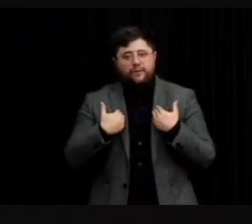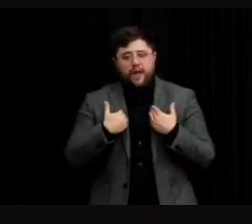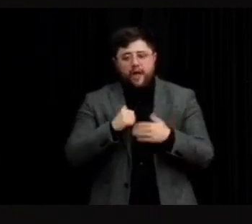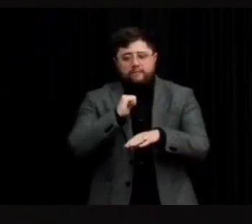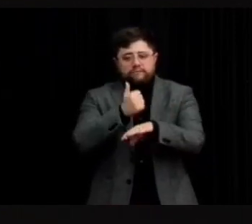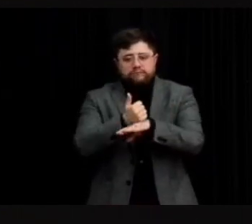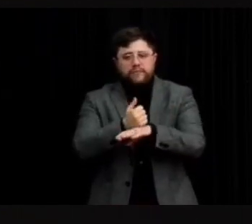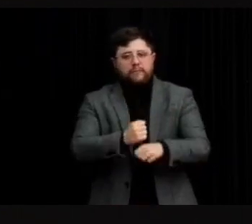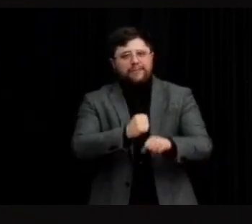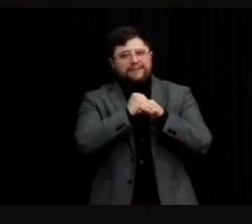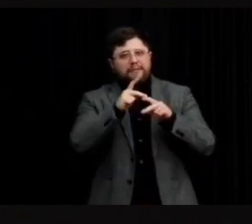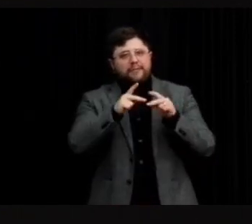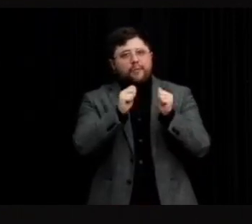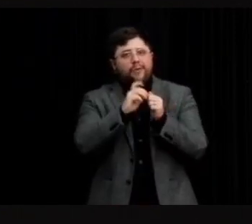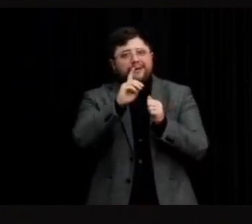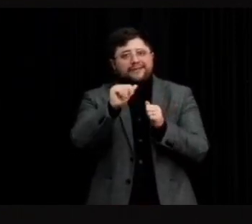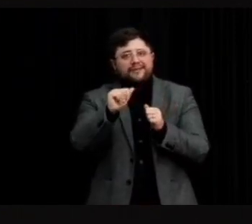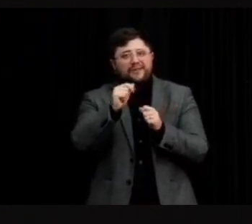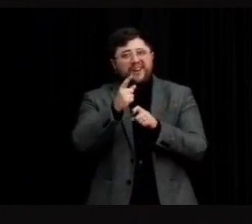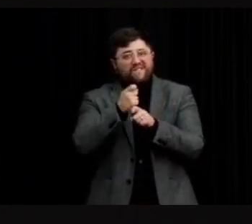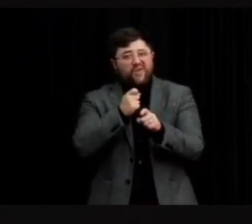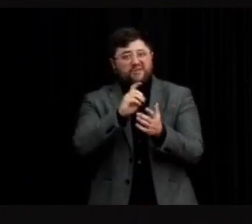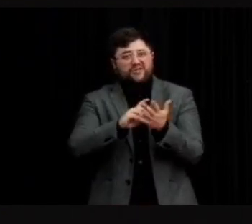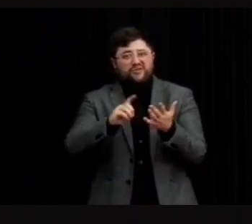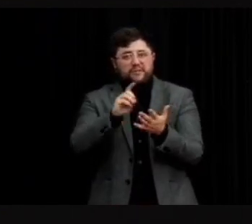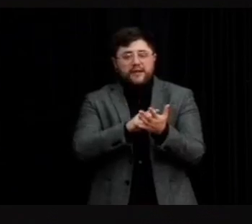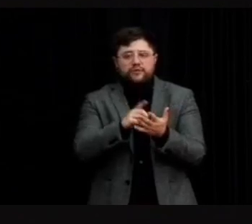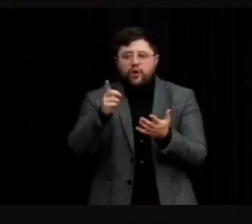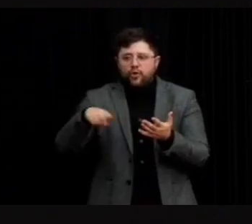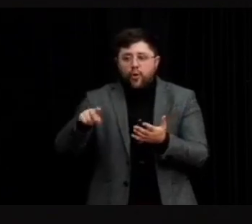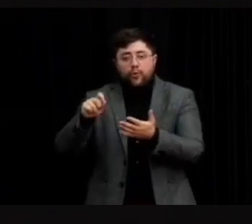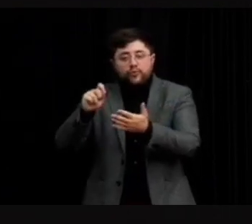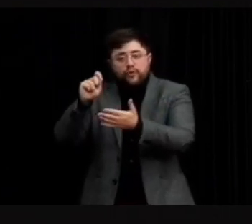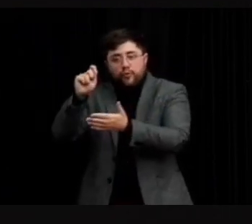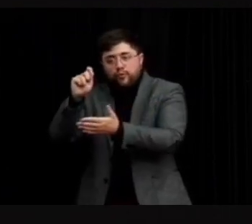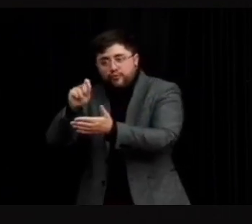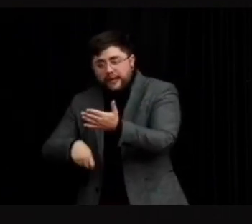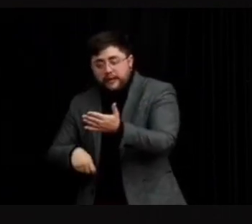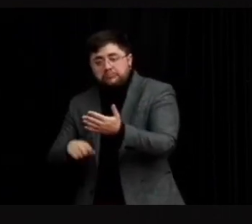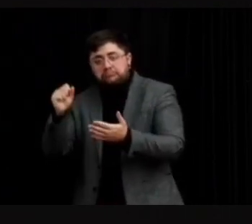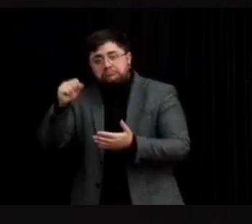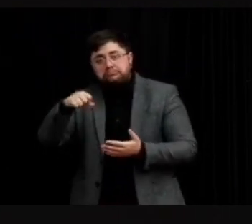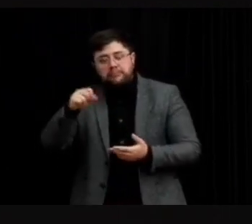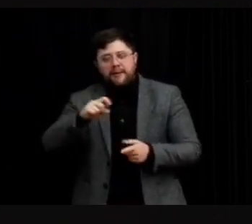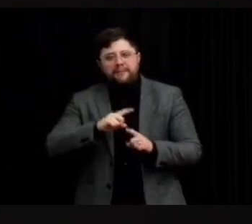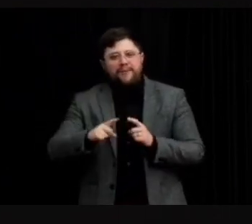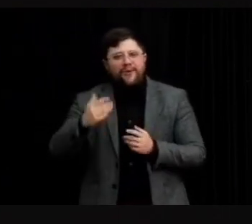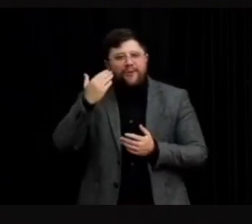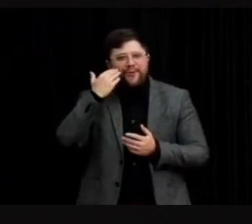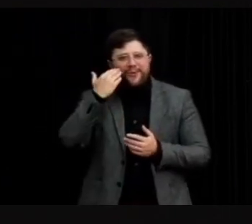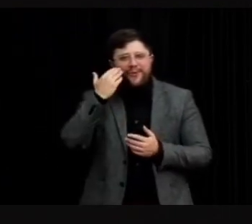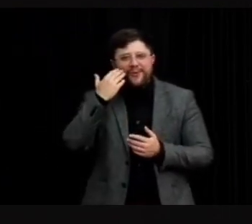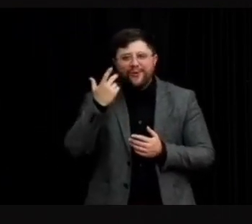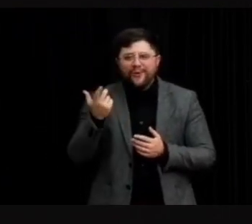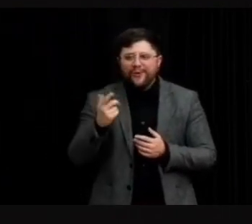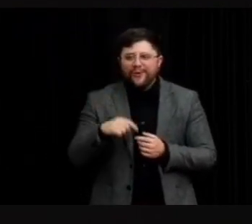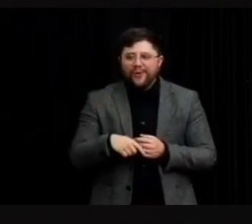to protect people with disabilities from that discrimination are written, but when we know that 3